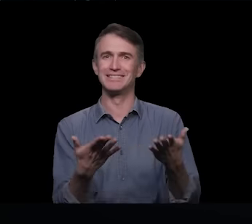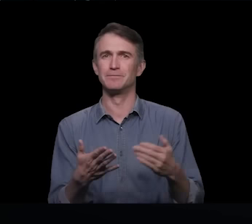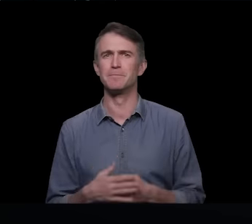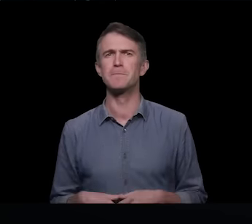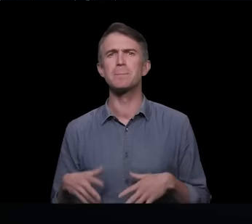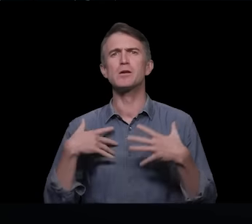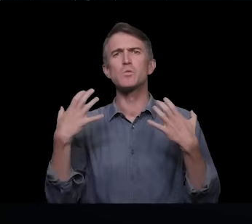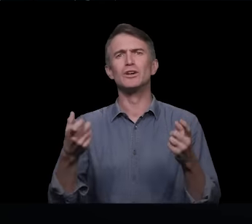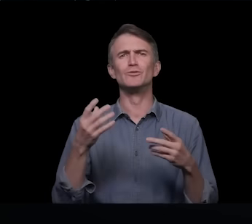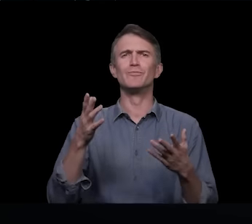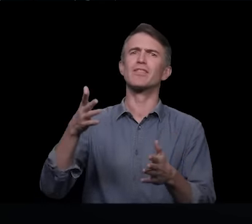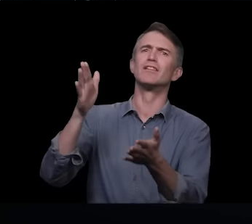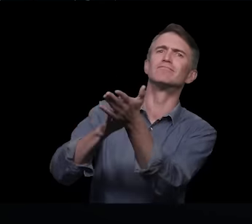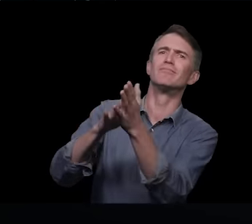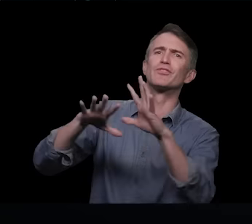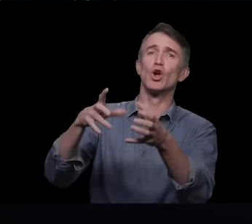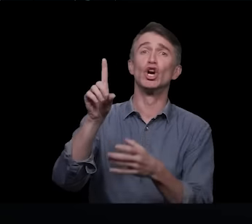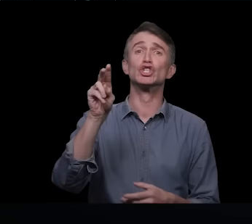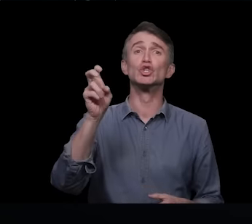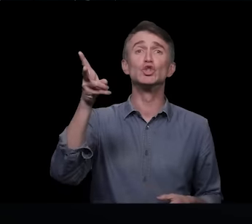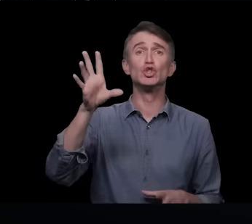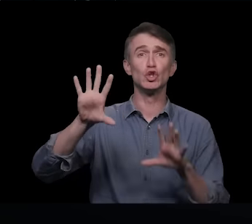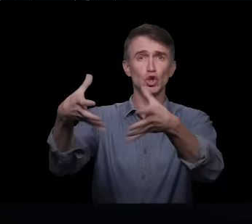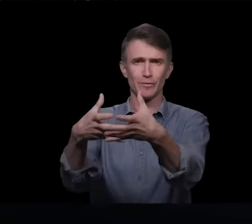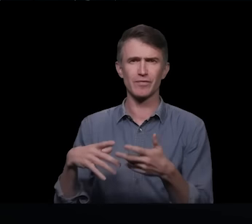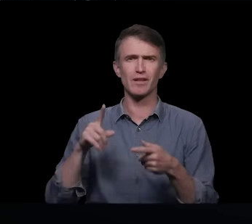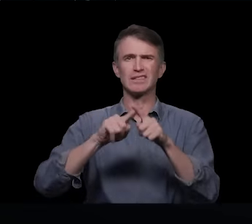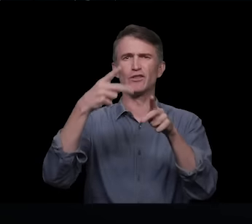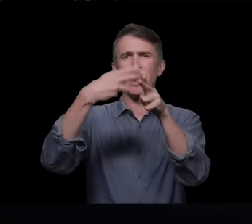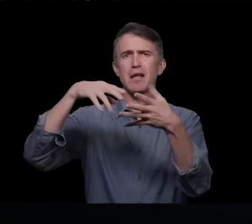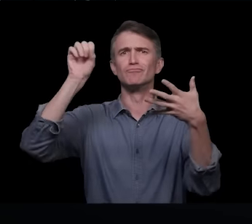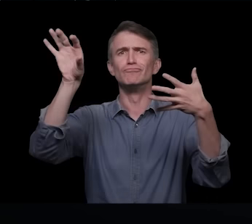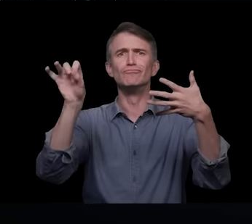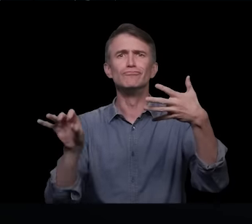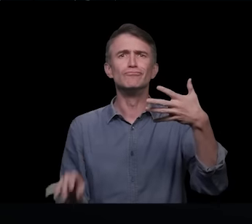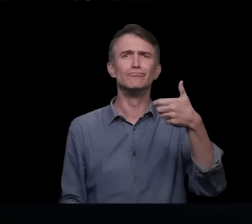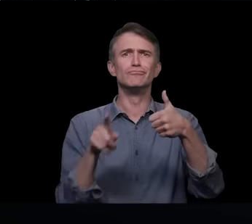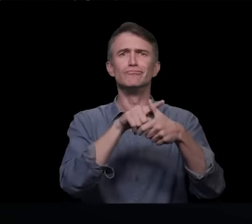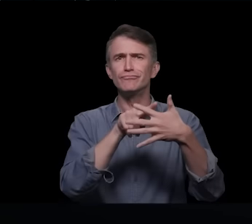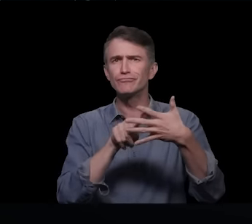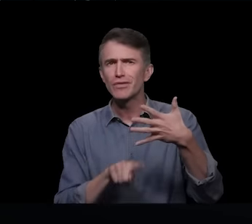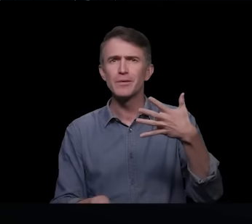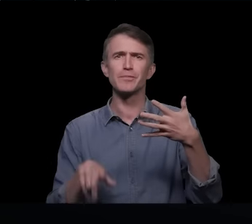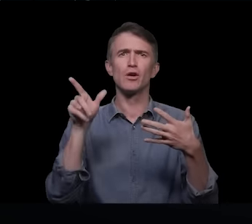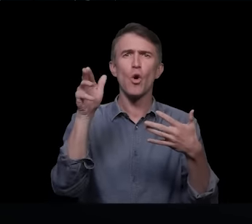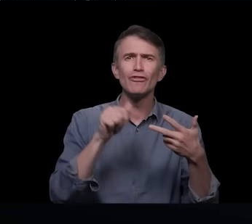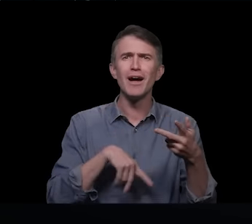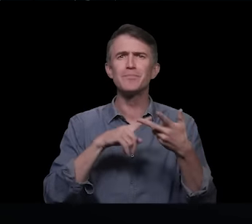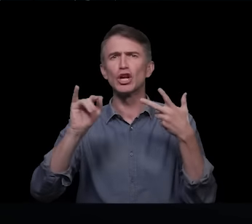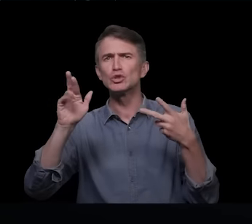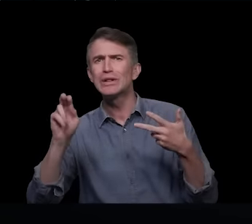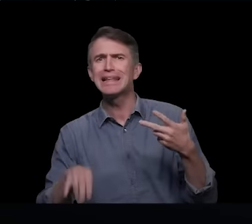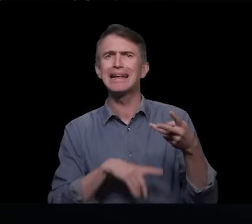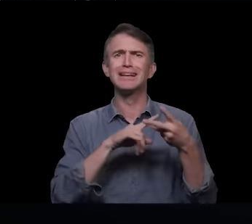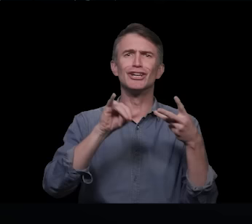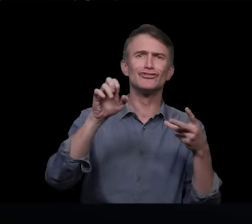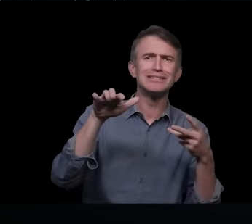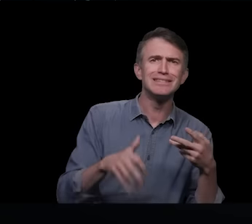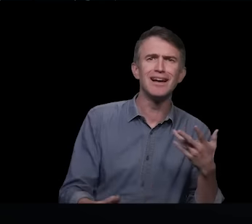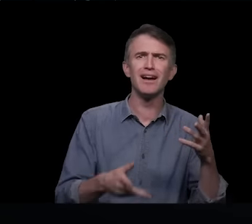I want to give a shout out to the Dune 2 crew, Anusha Vettigiri, William Michael Redman, Laura Post, Julian